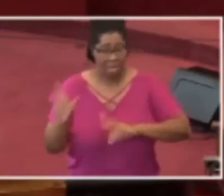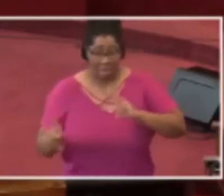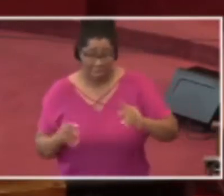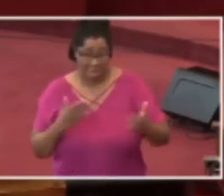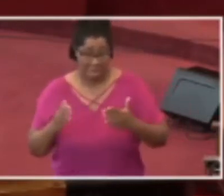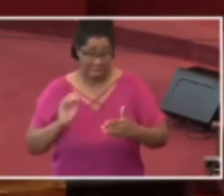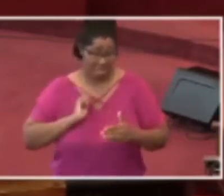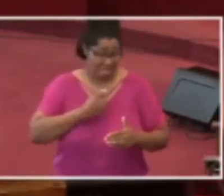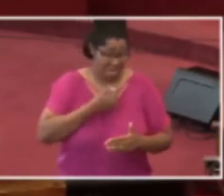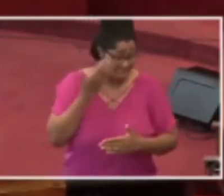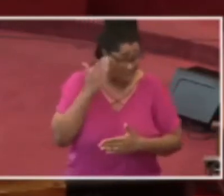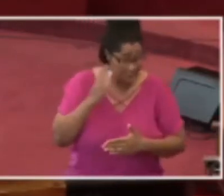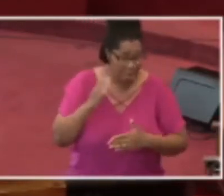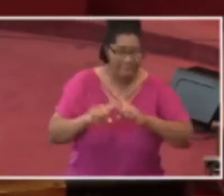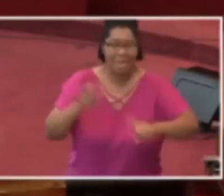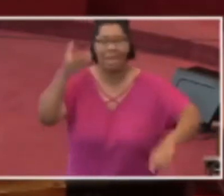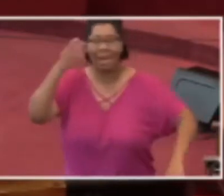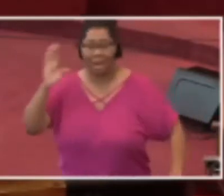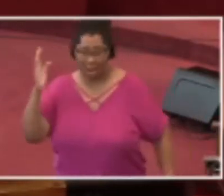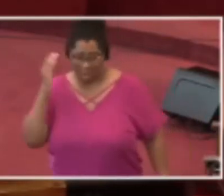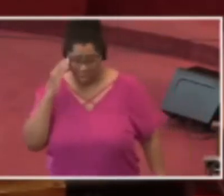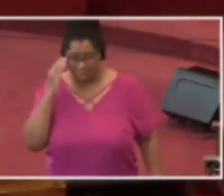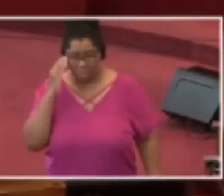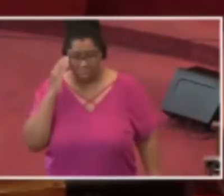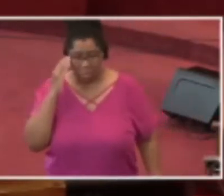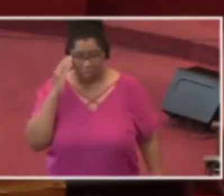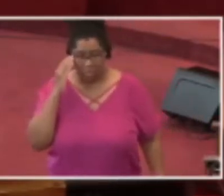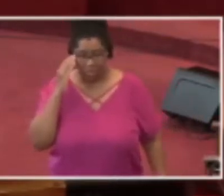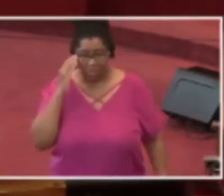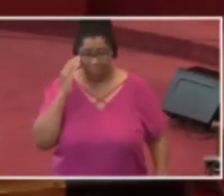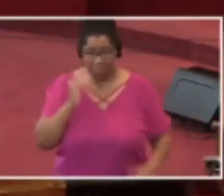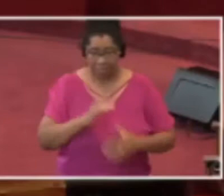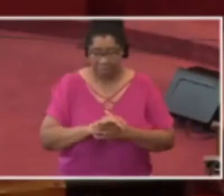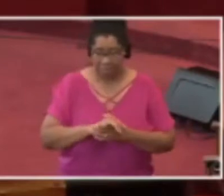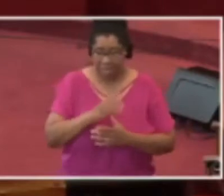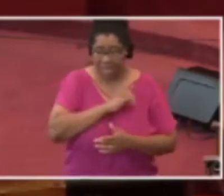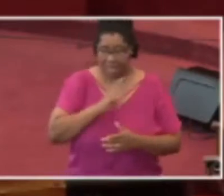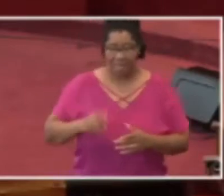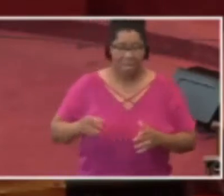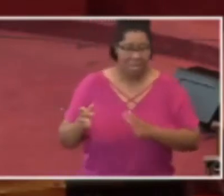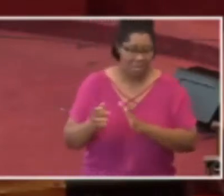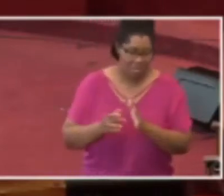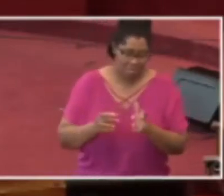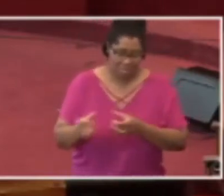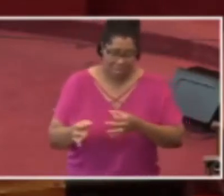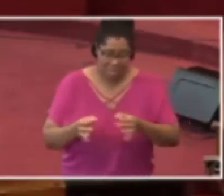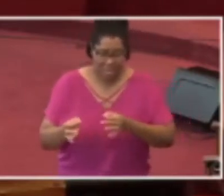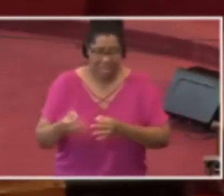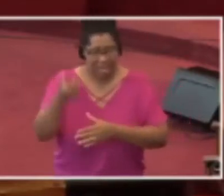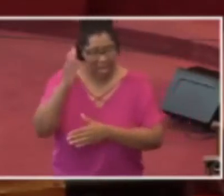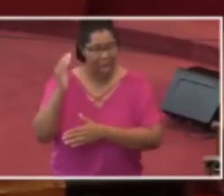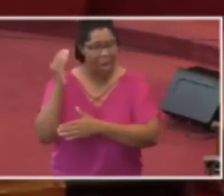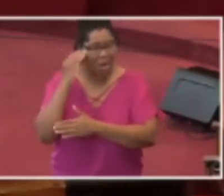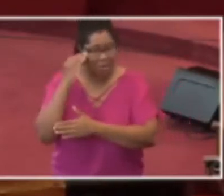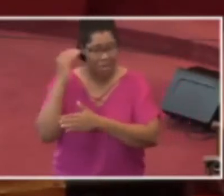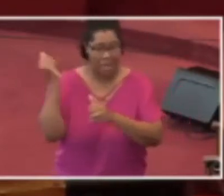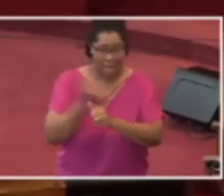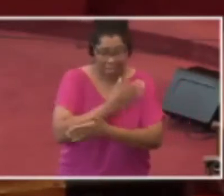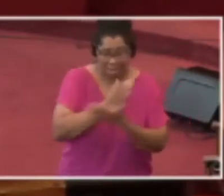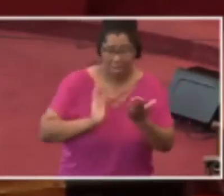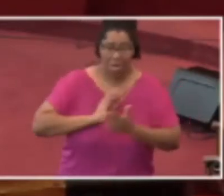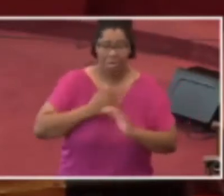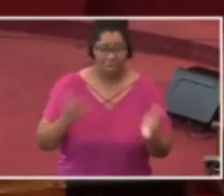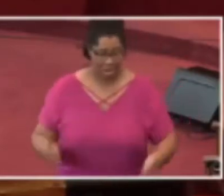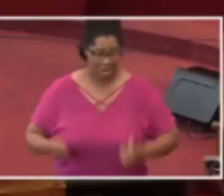us. David says he knows when we sit and when we rise. He perceives our thoughts from afar. He discerns our going out and our